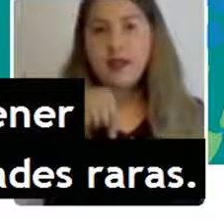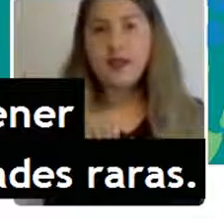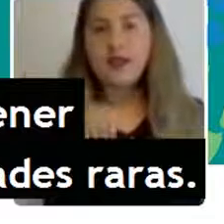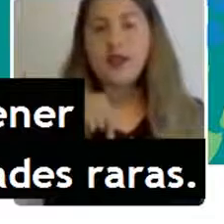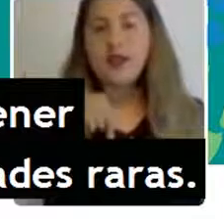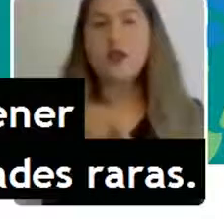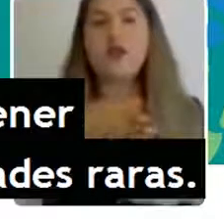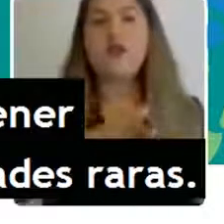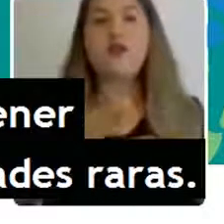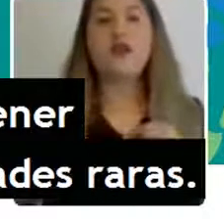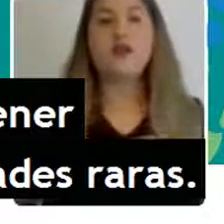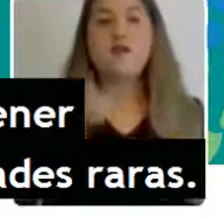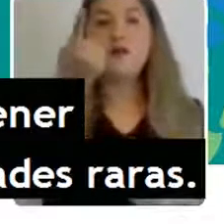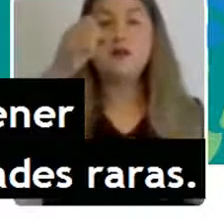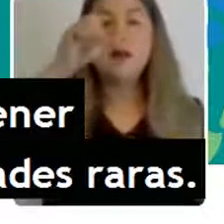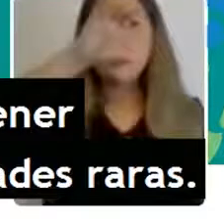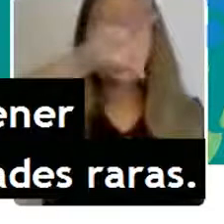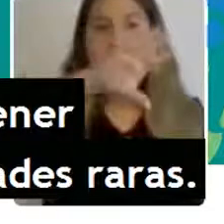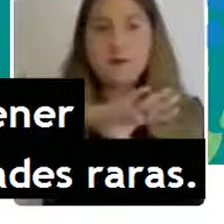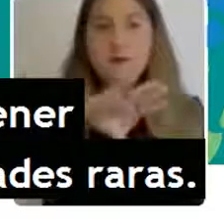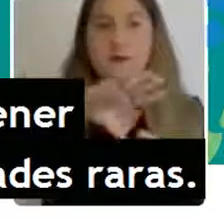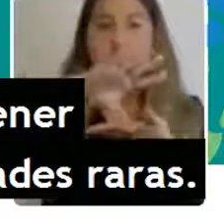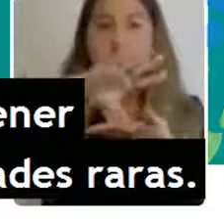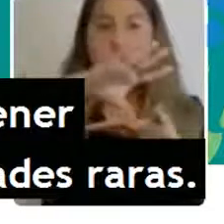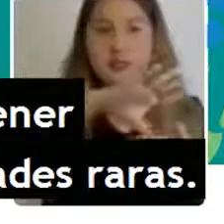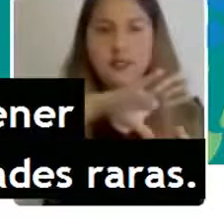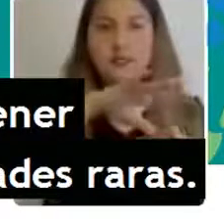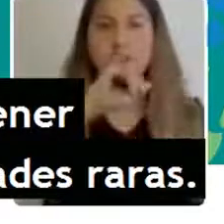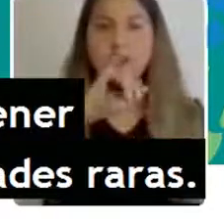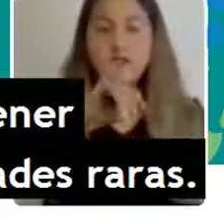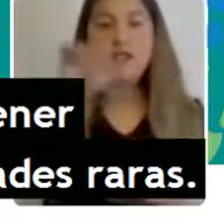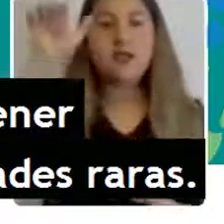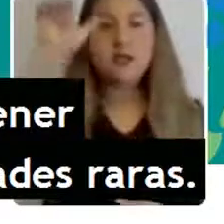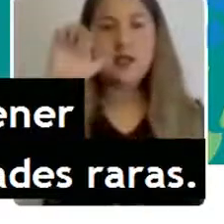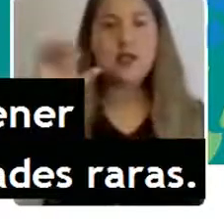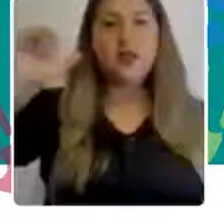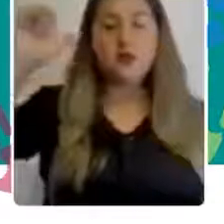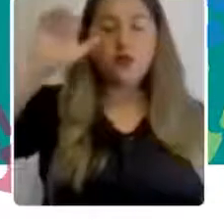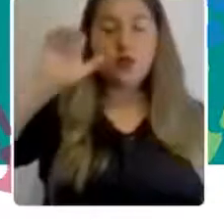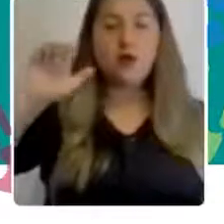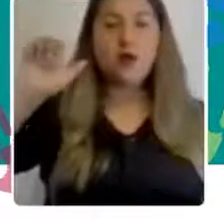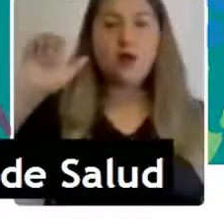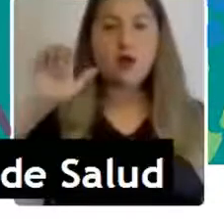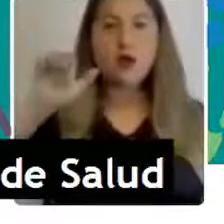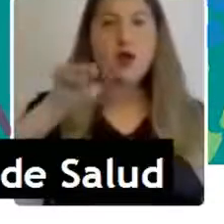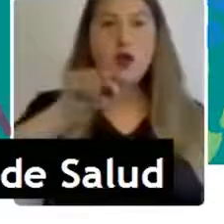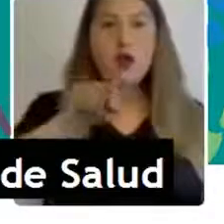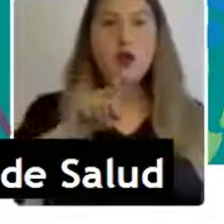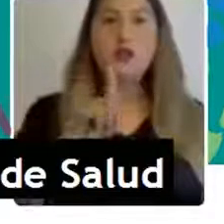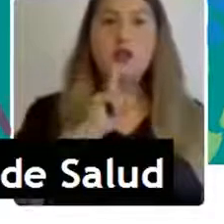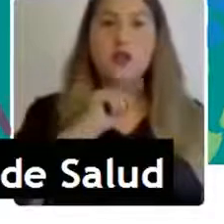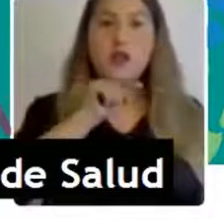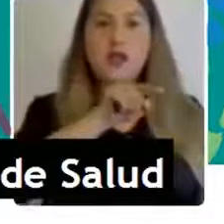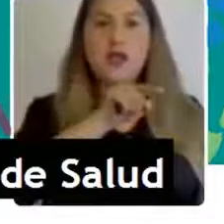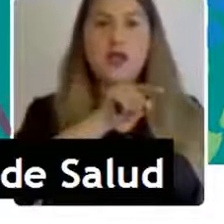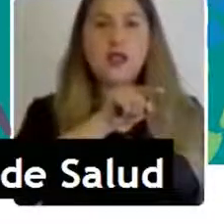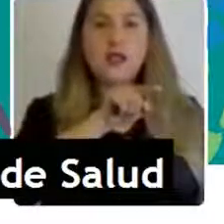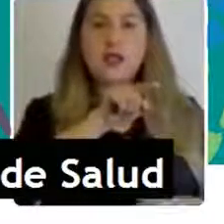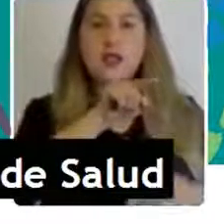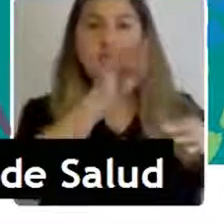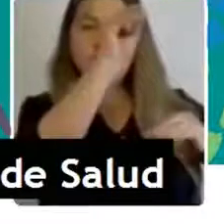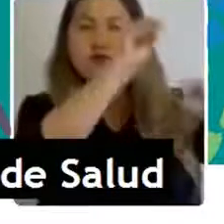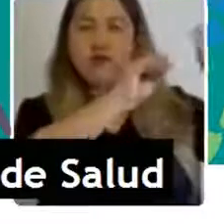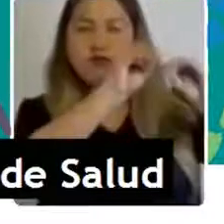first country in Europe with such structure dedicated to rare diseases. The structure is under the